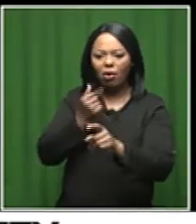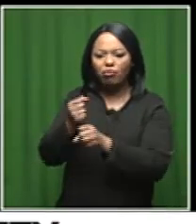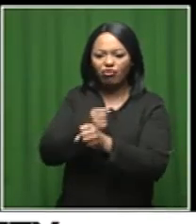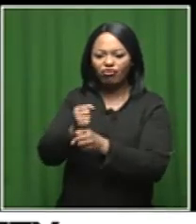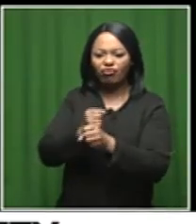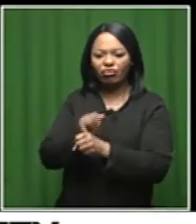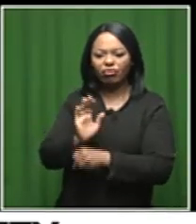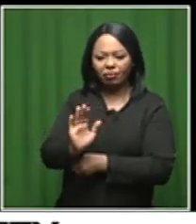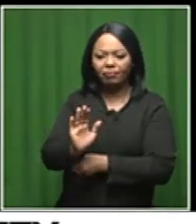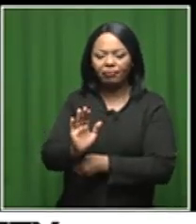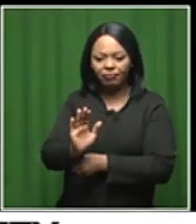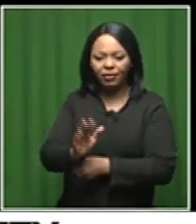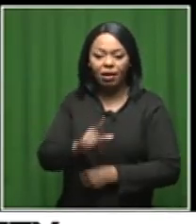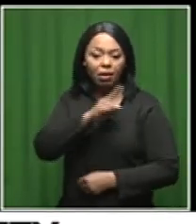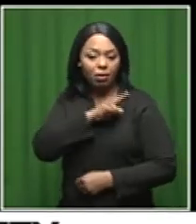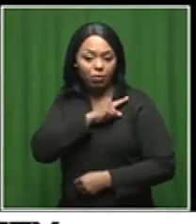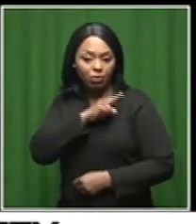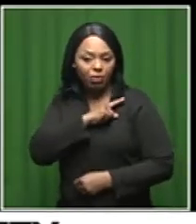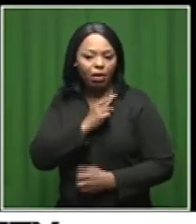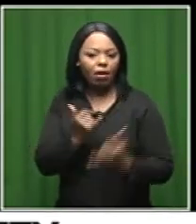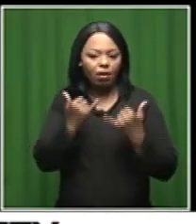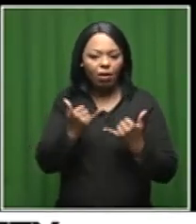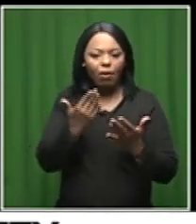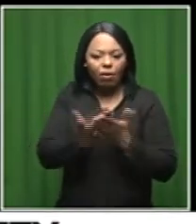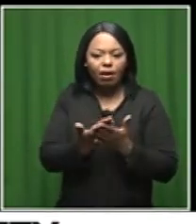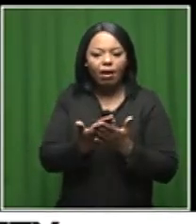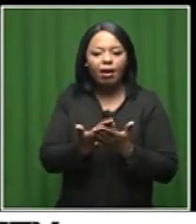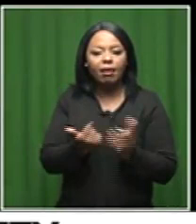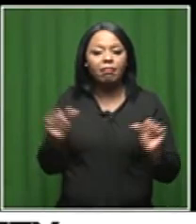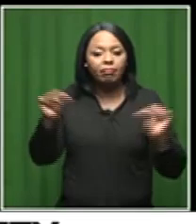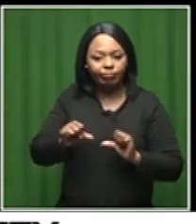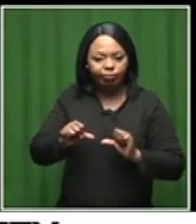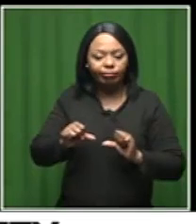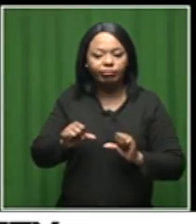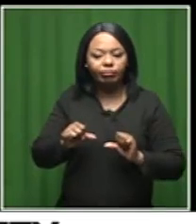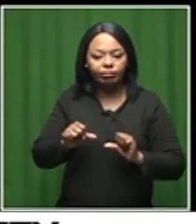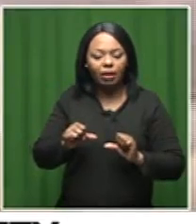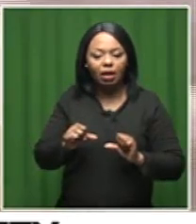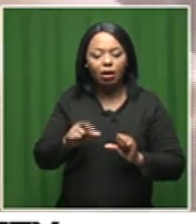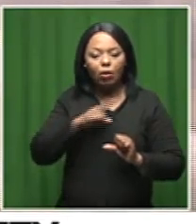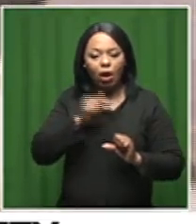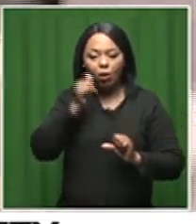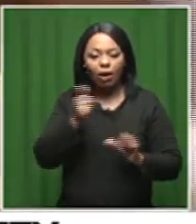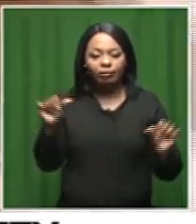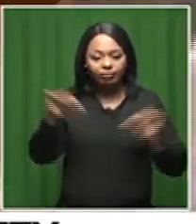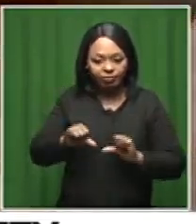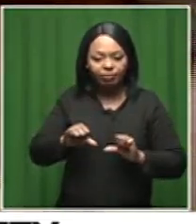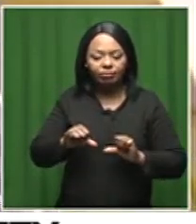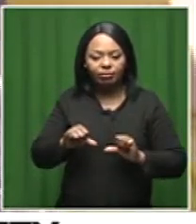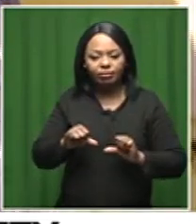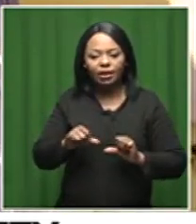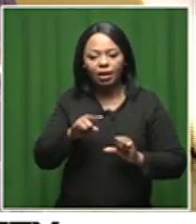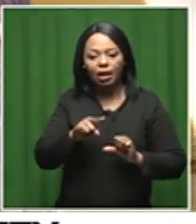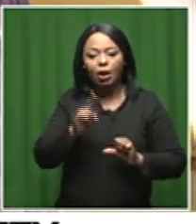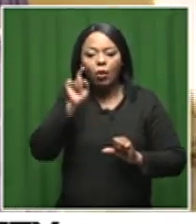medication, and that's why they can recur. And usually when there is a recurrence of a malignancy